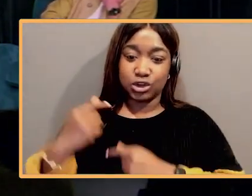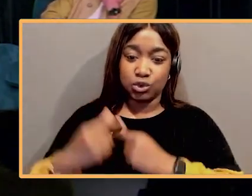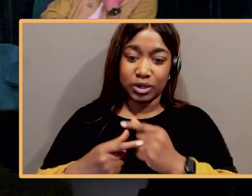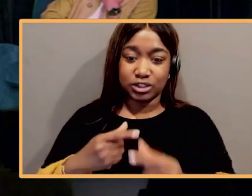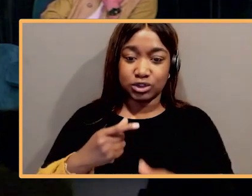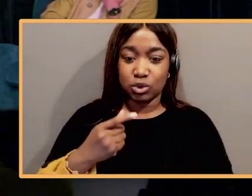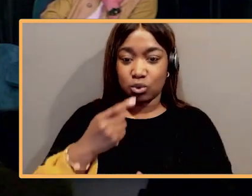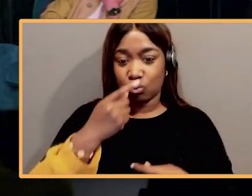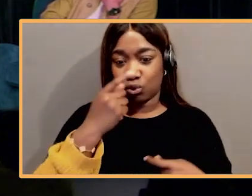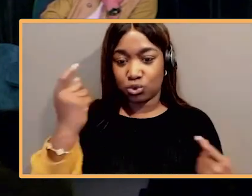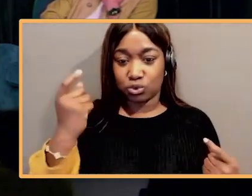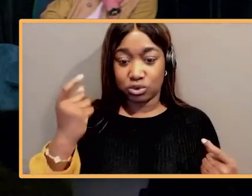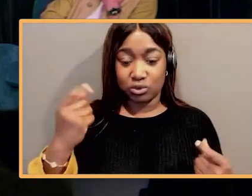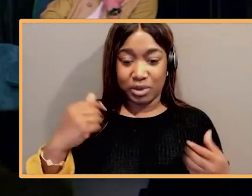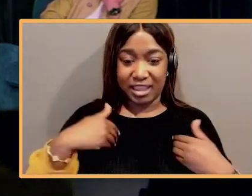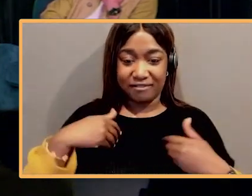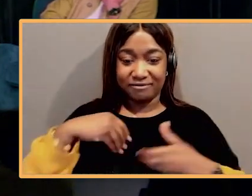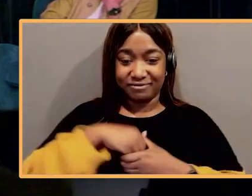ourselves.